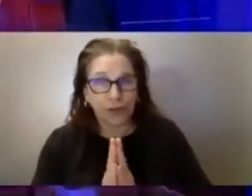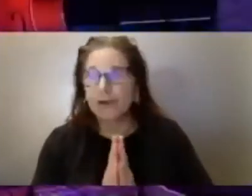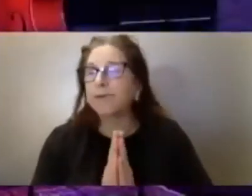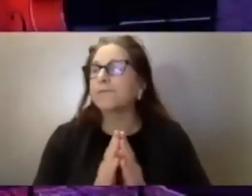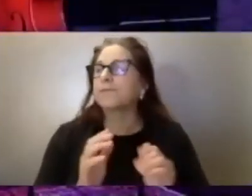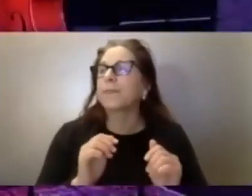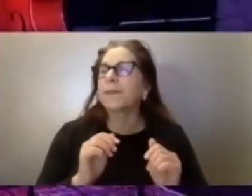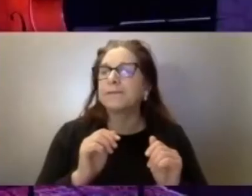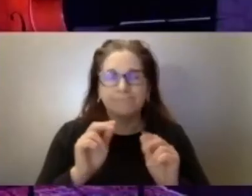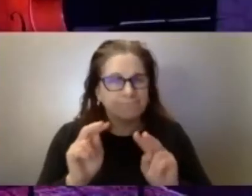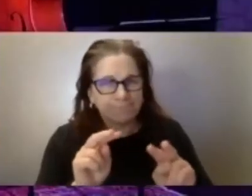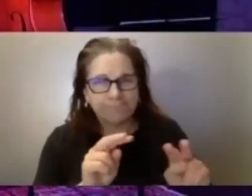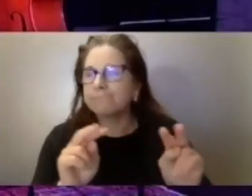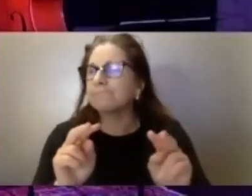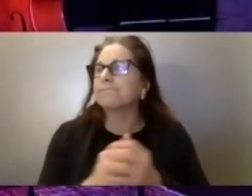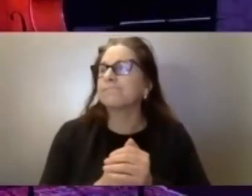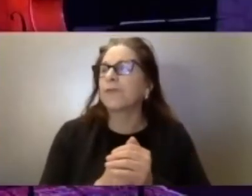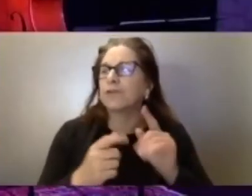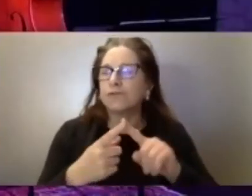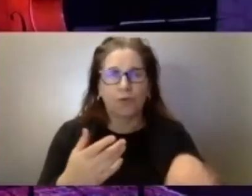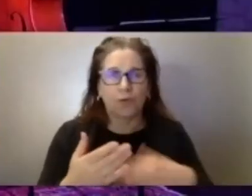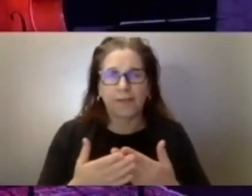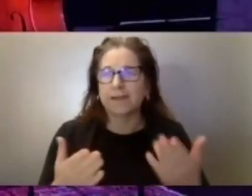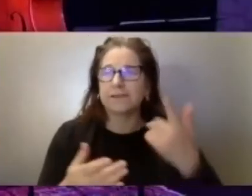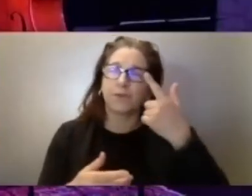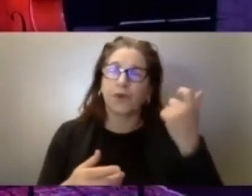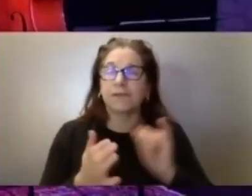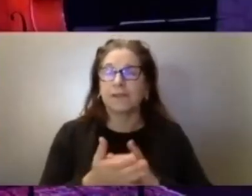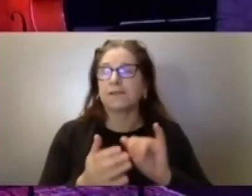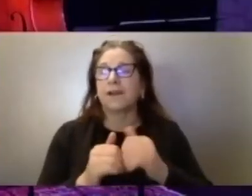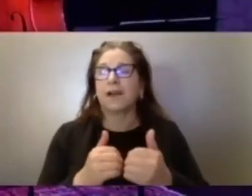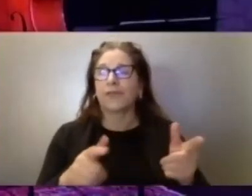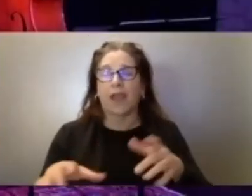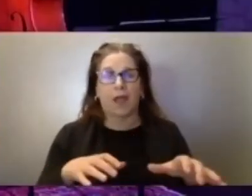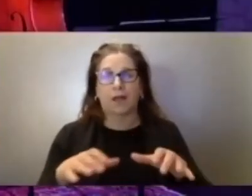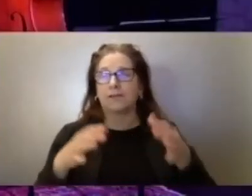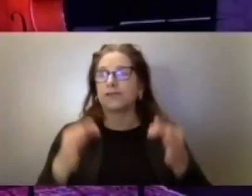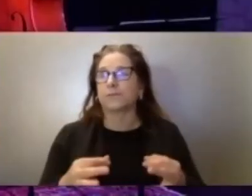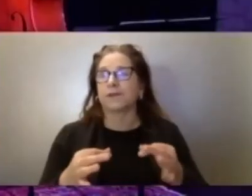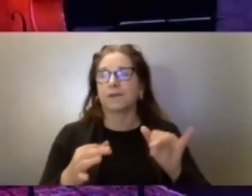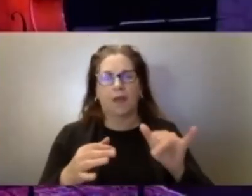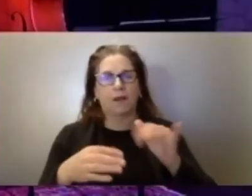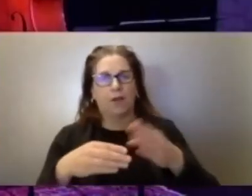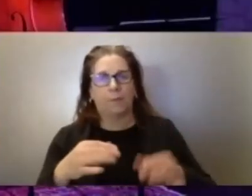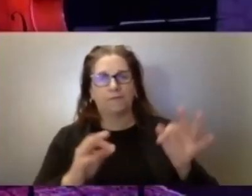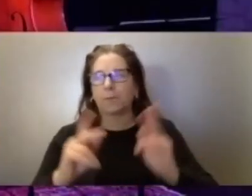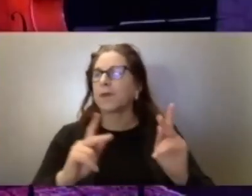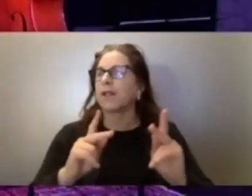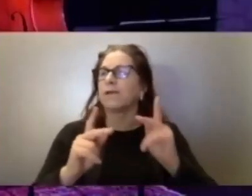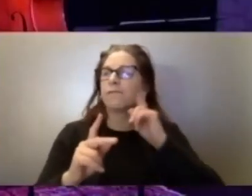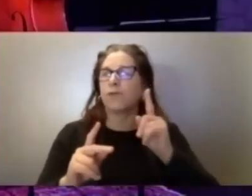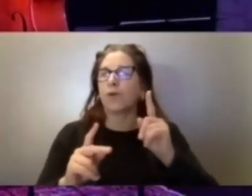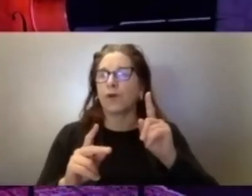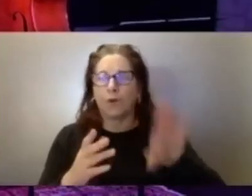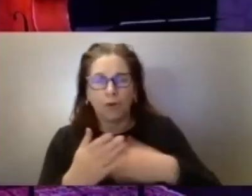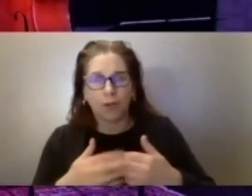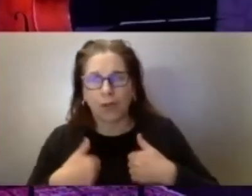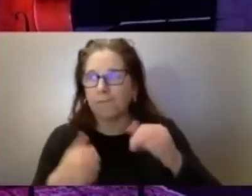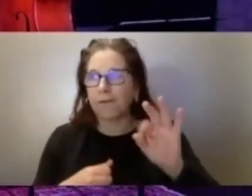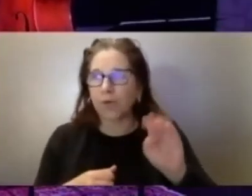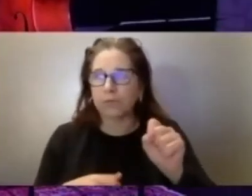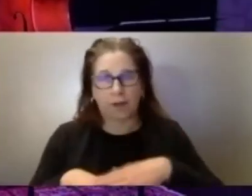all things, because it matters for the outcome of all of us, for all life forms on this earth, or we